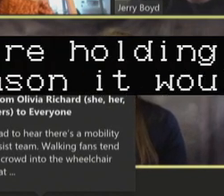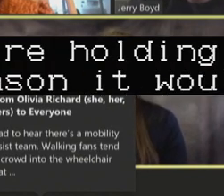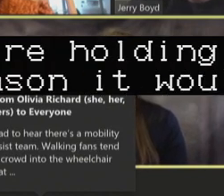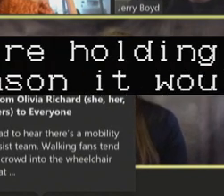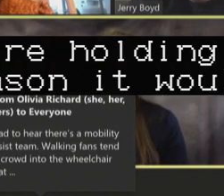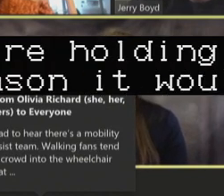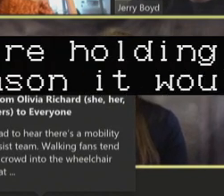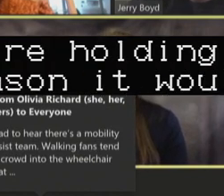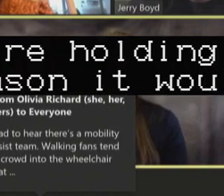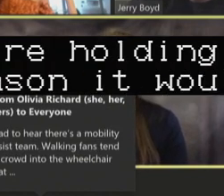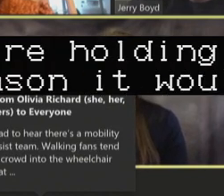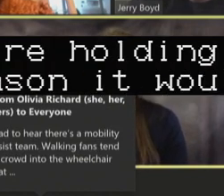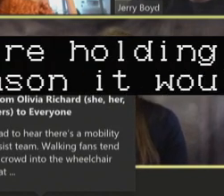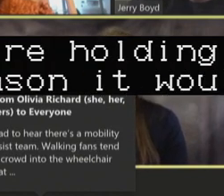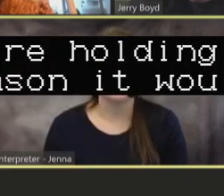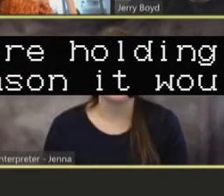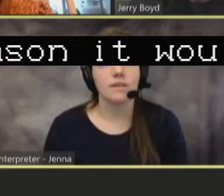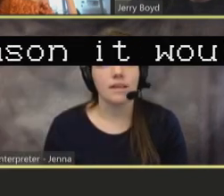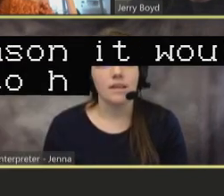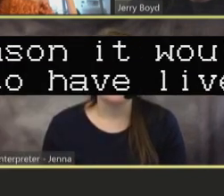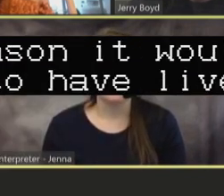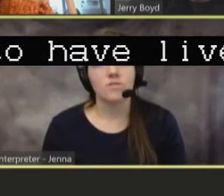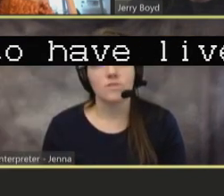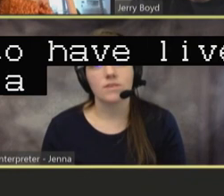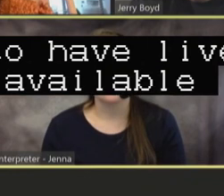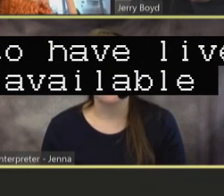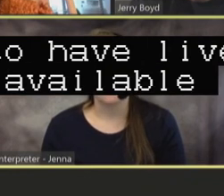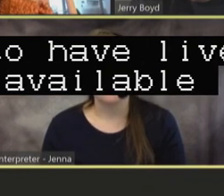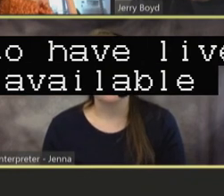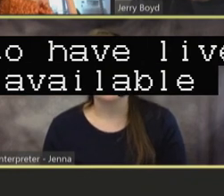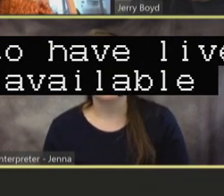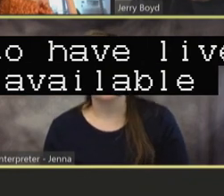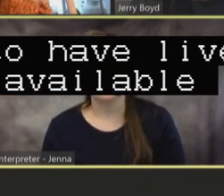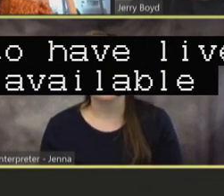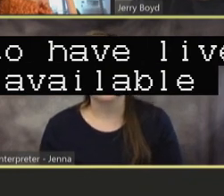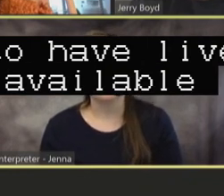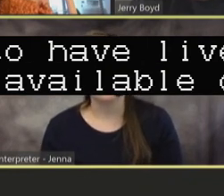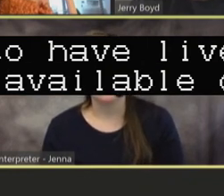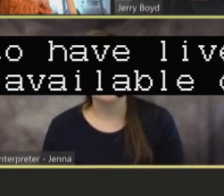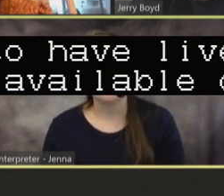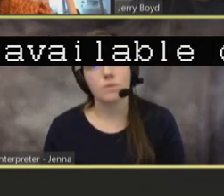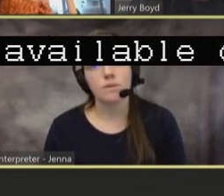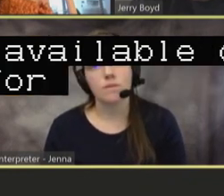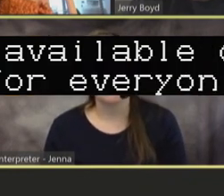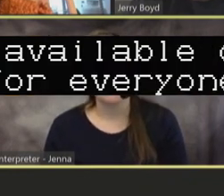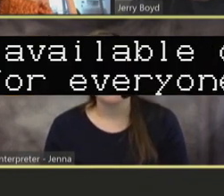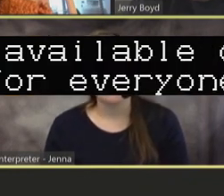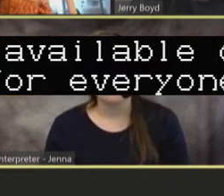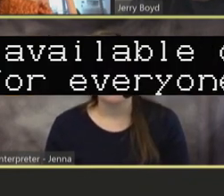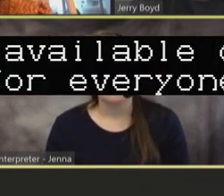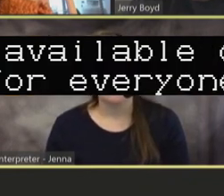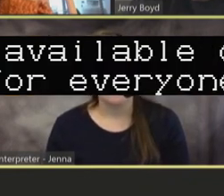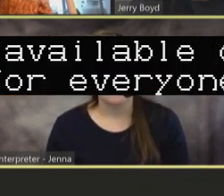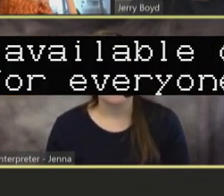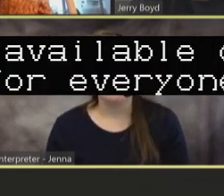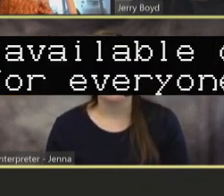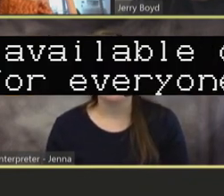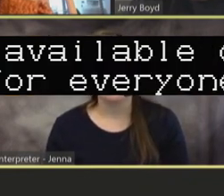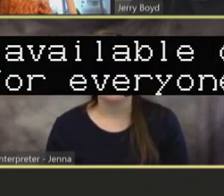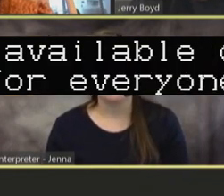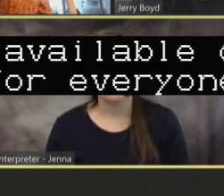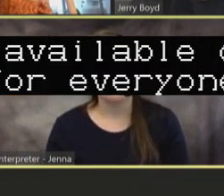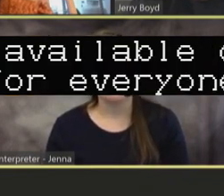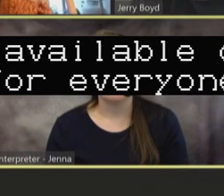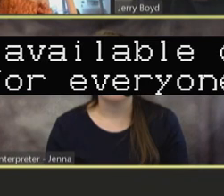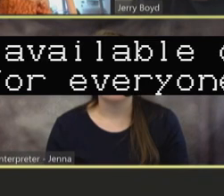Jumbotron for everyone to know what's going on at a specific time in the game. So, and I've